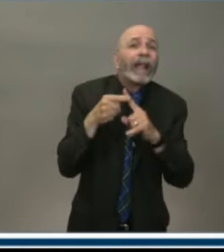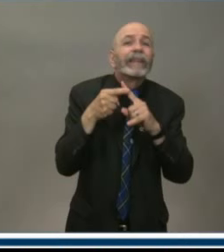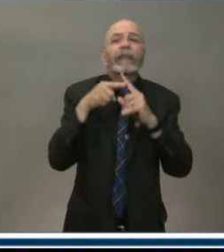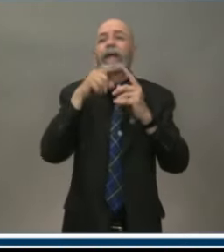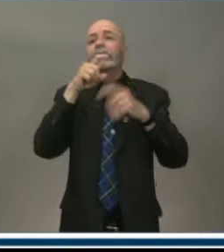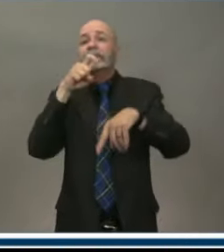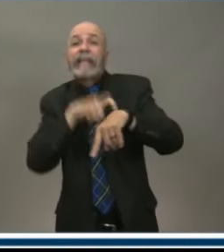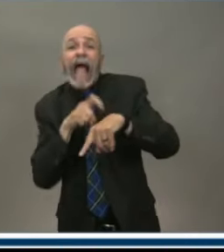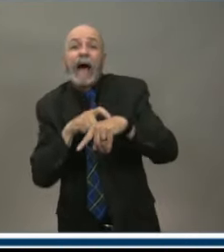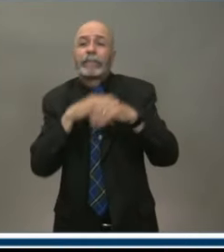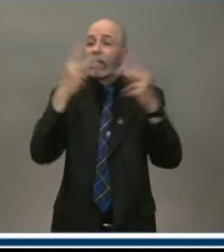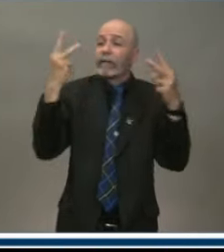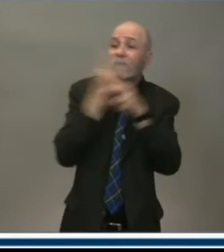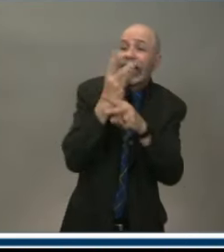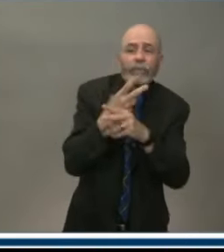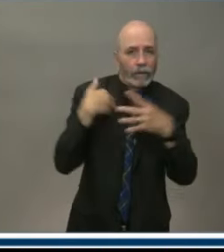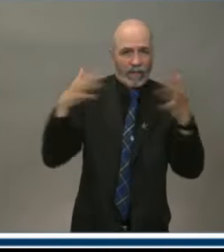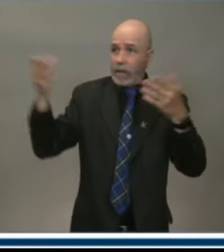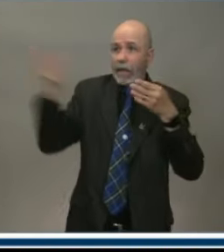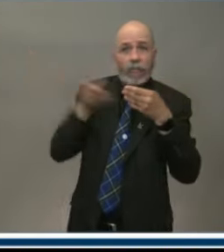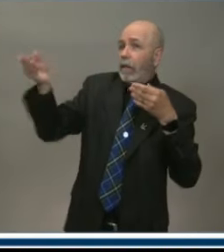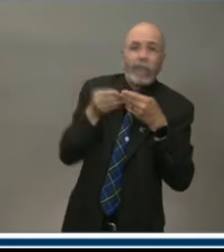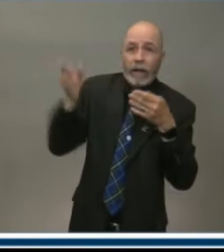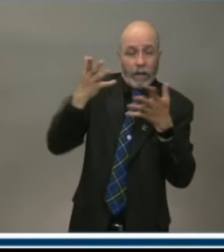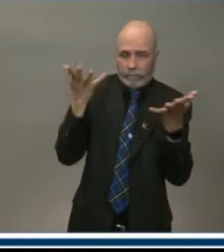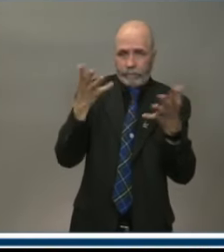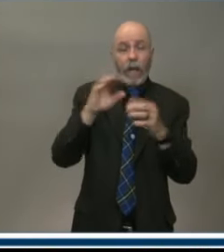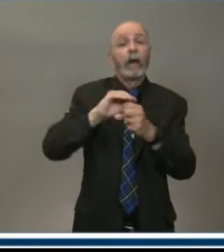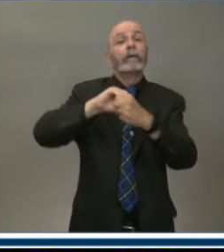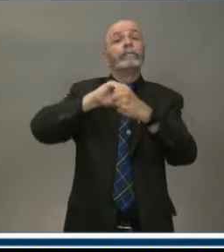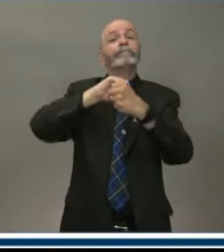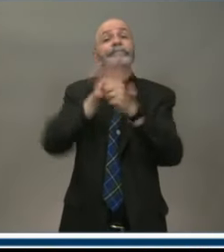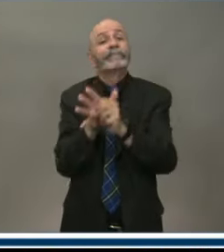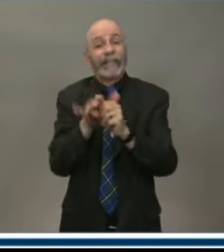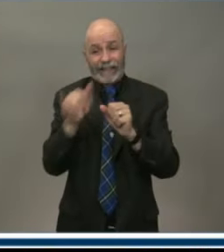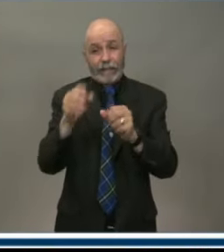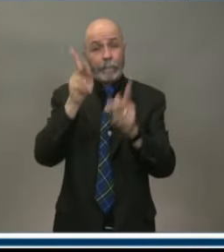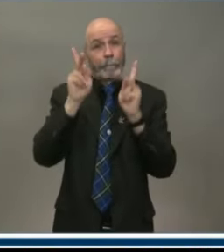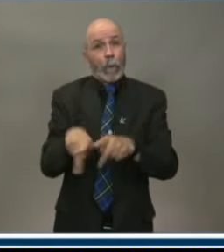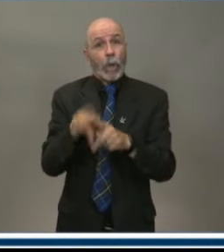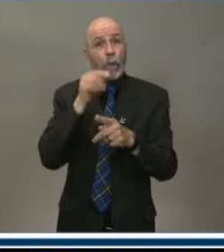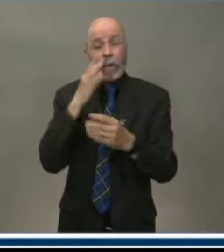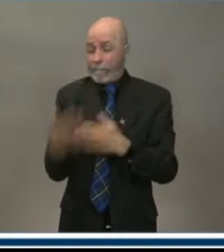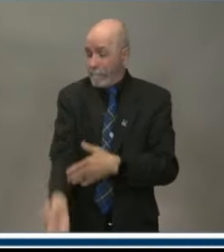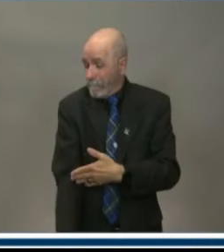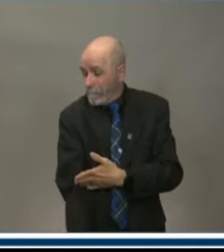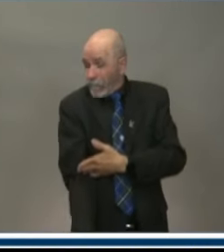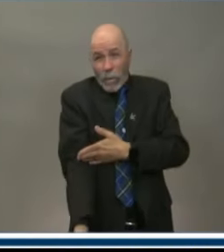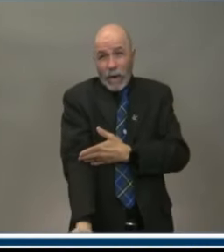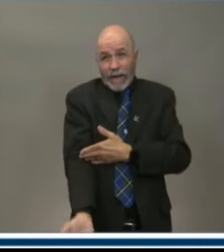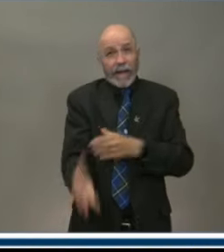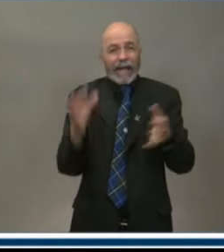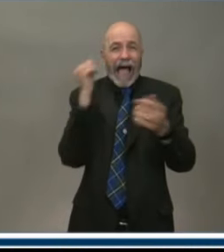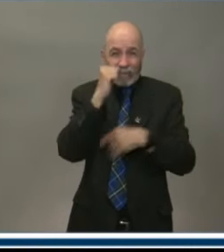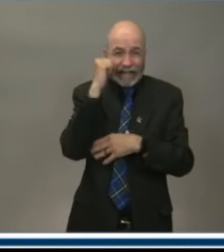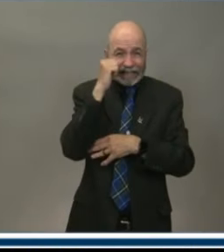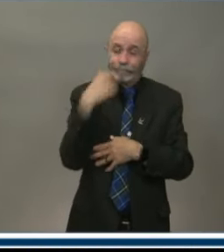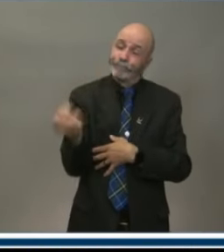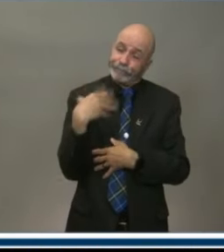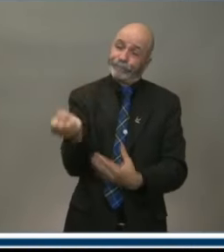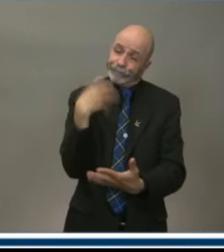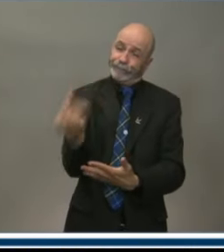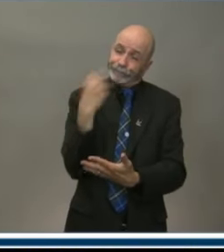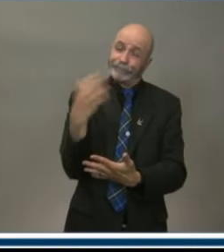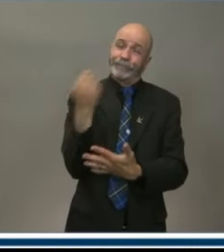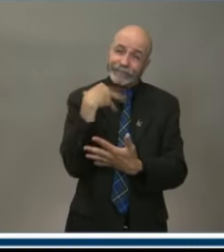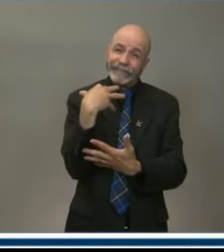health epidemiologists is based on what we receive by early in the morning every day, and